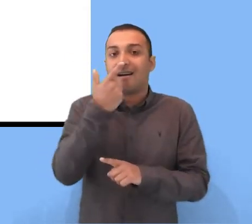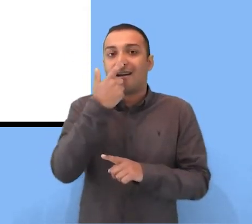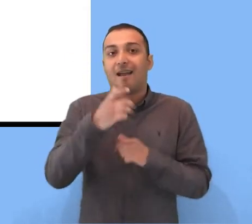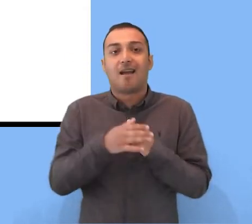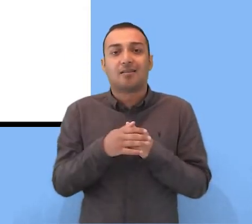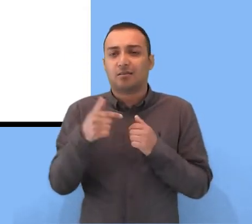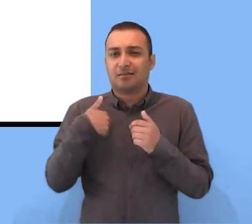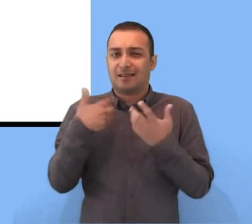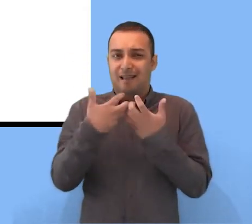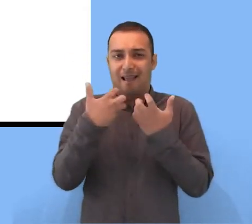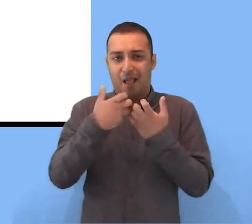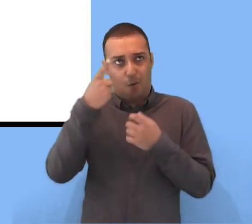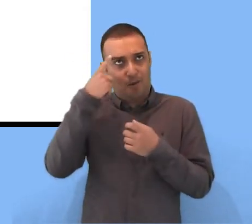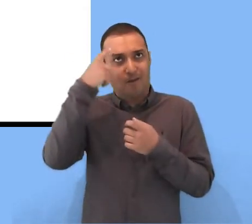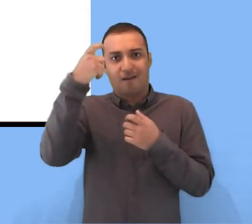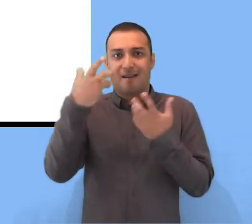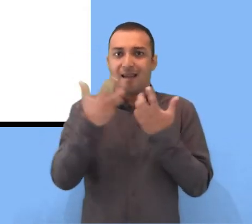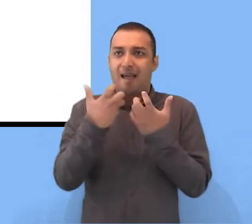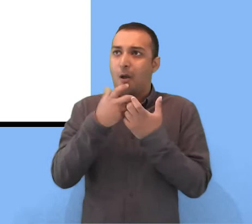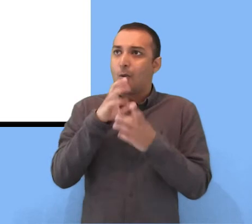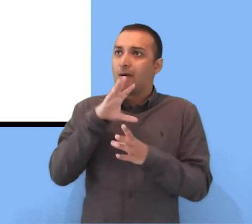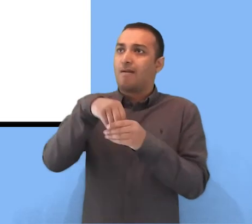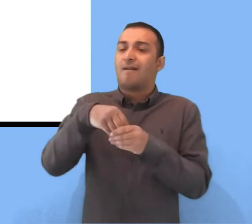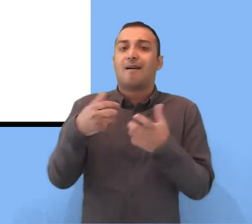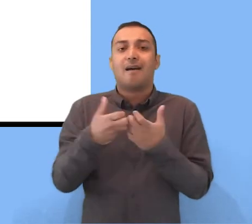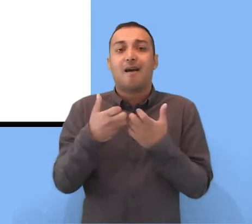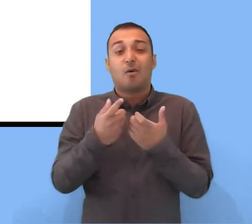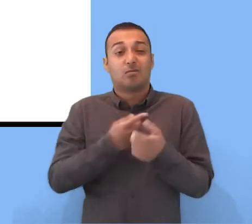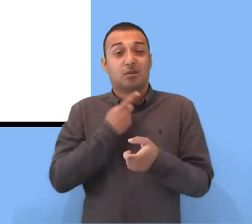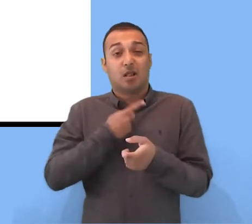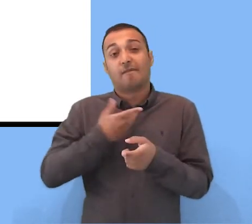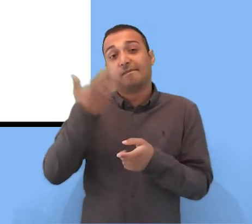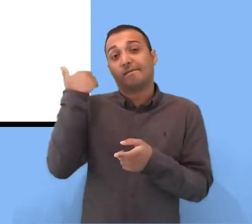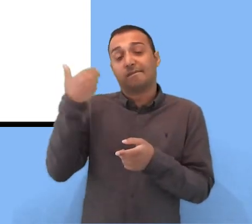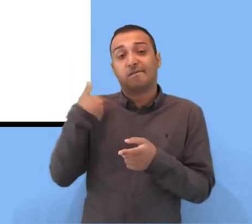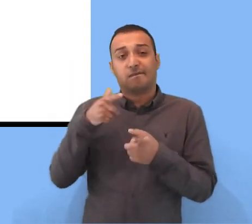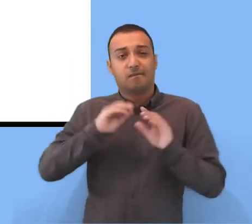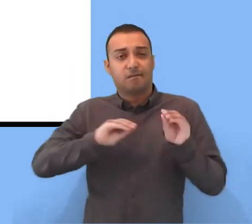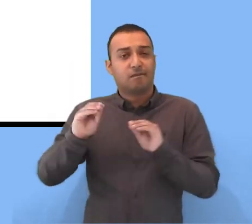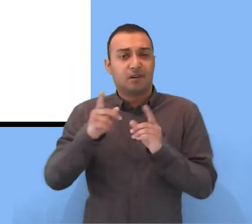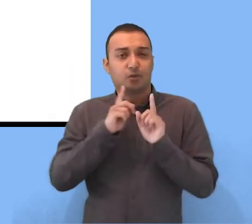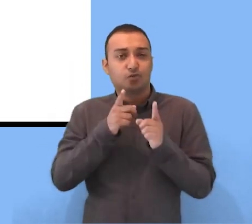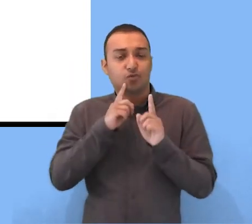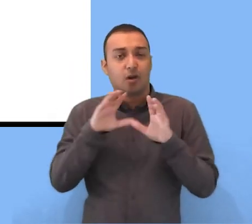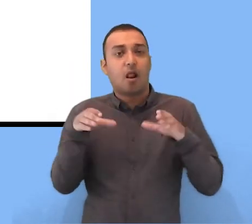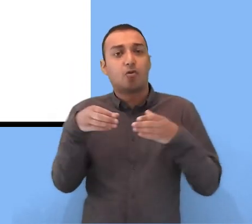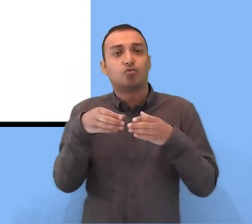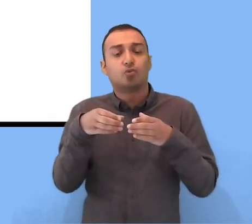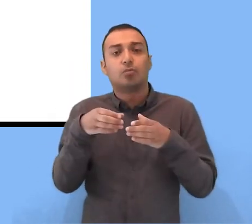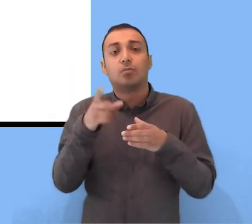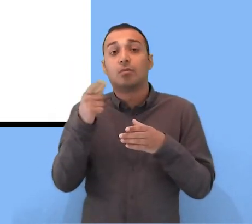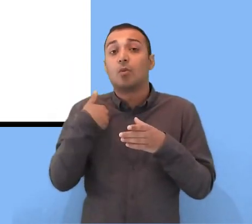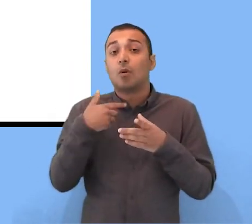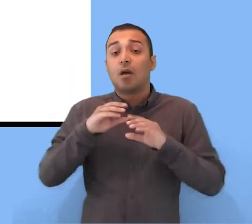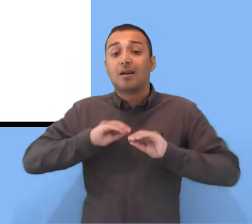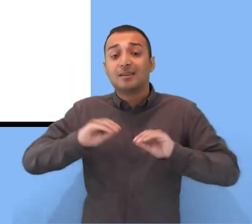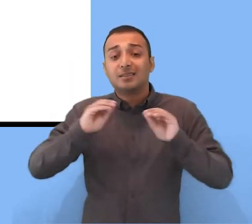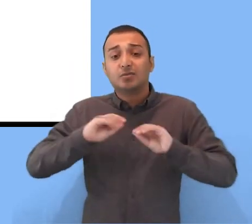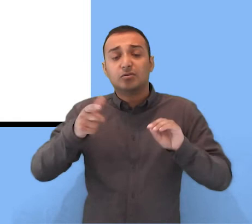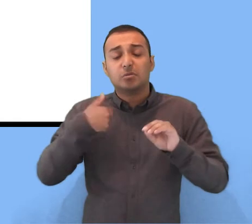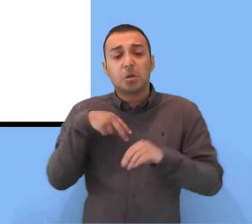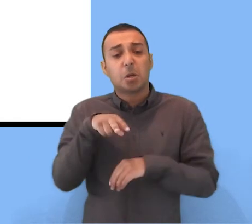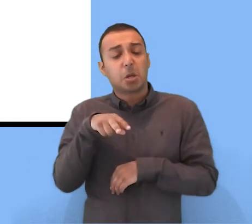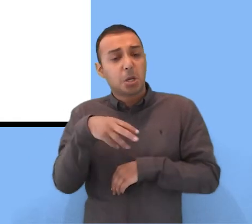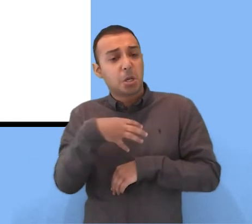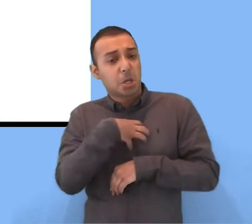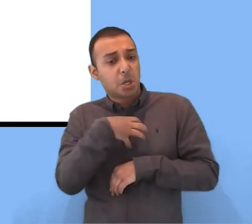mentioned, as a classroom teacher. I got really interested in the gap between children that were eligible for free school